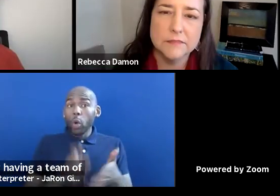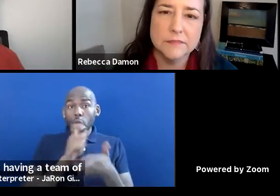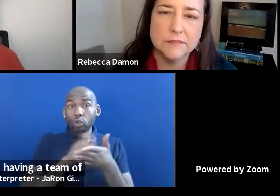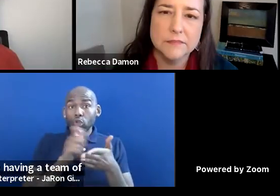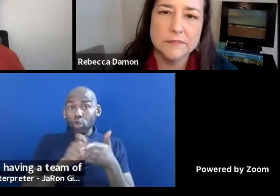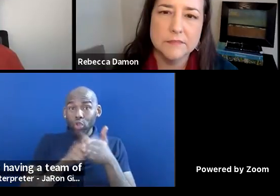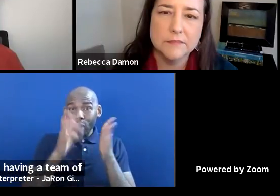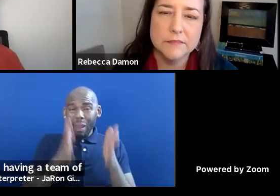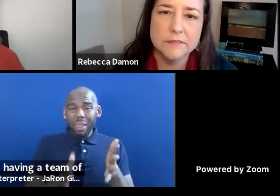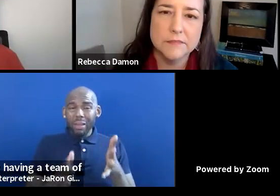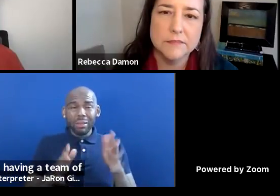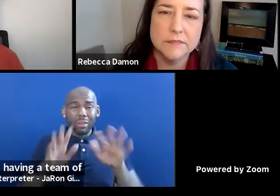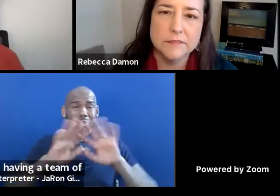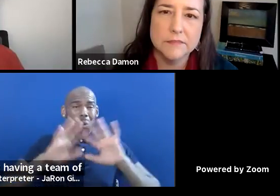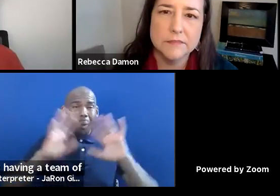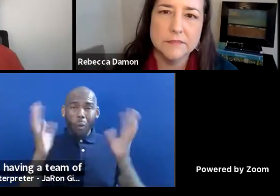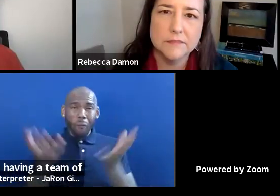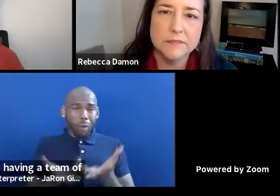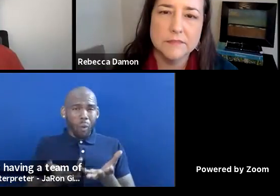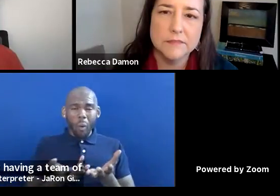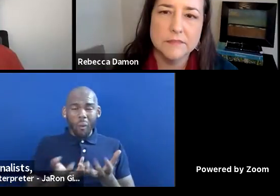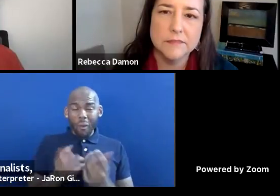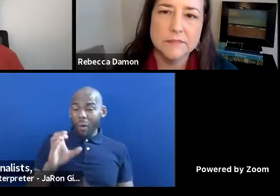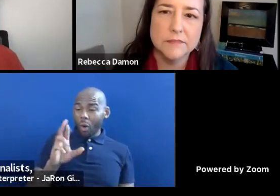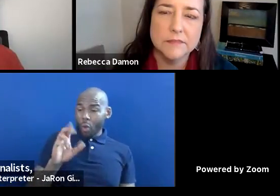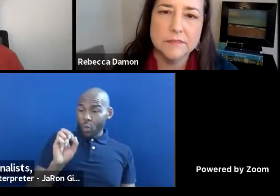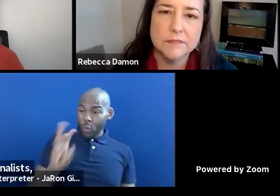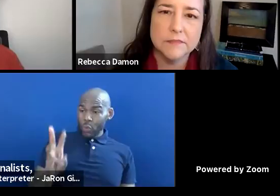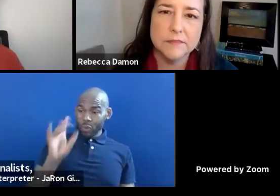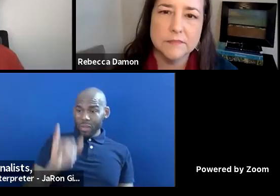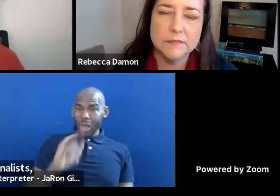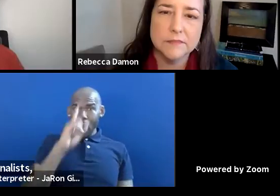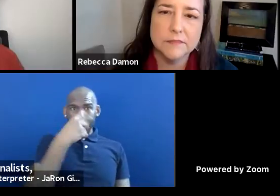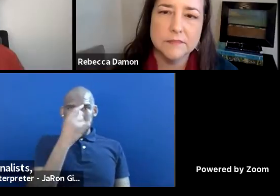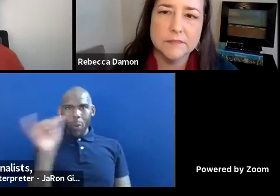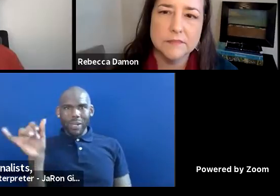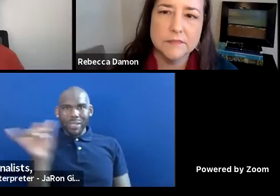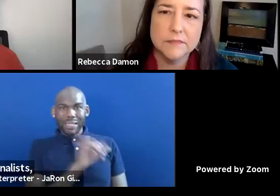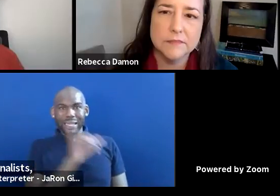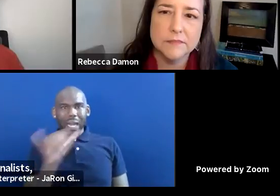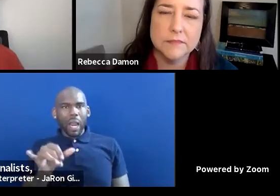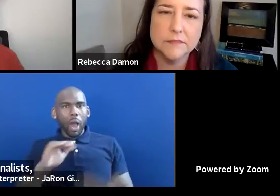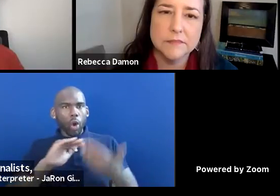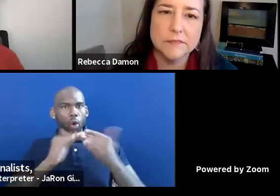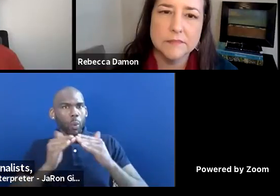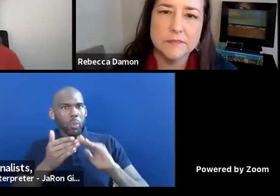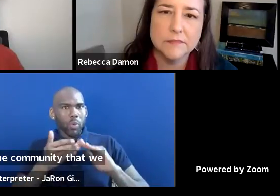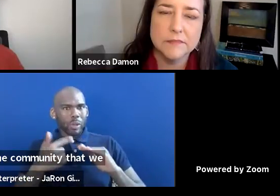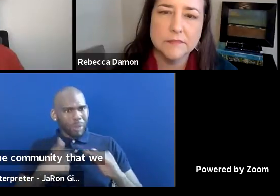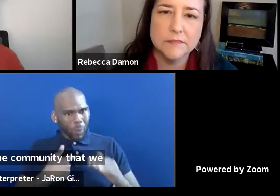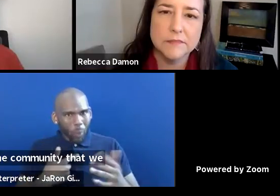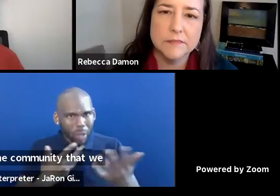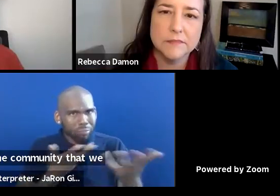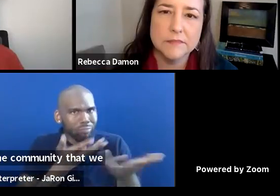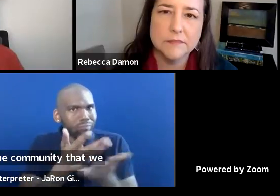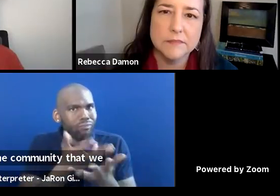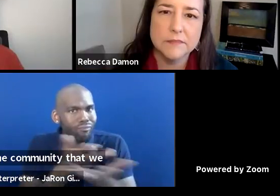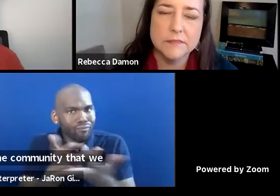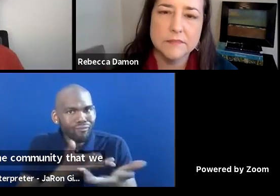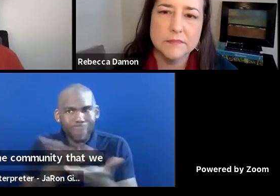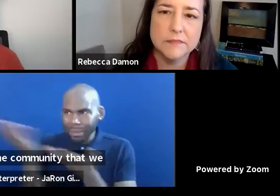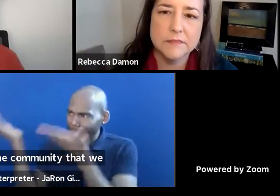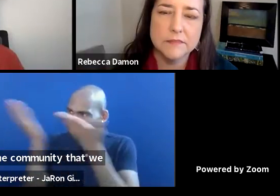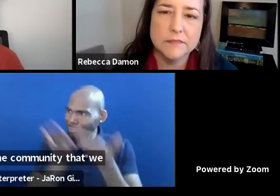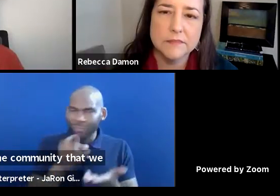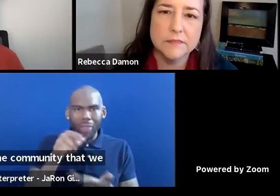and overall crew that looks like the community that we cover, that brings the sort of experiences that